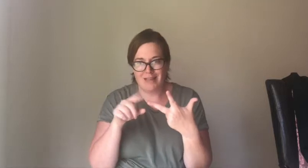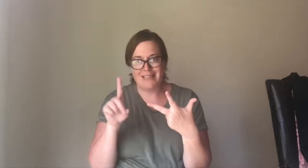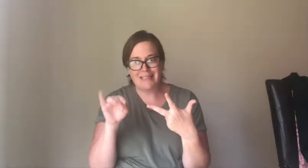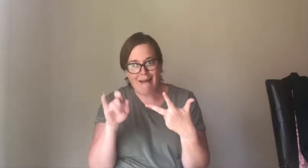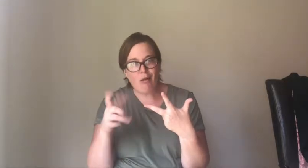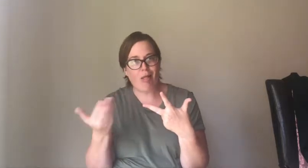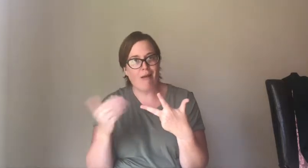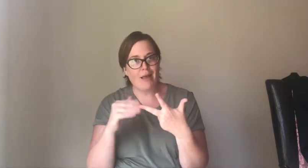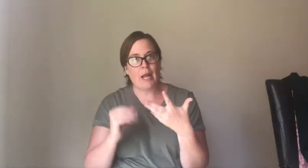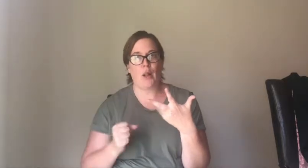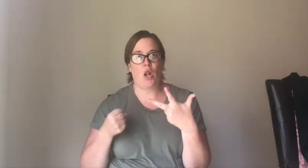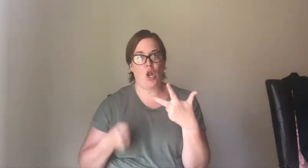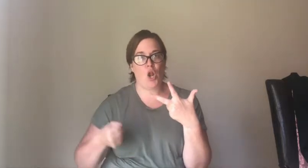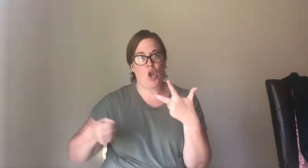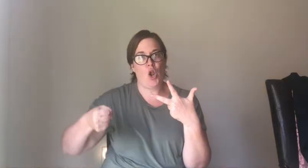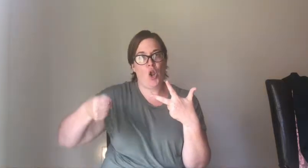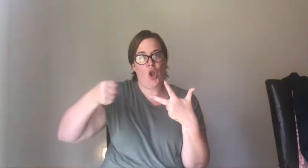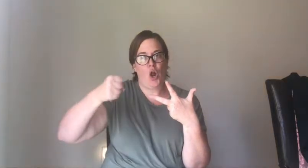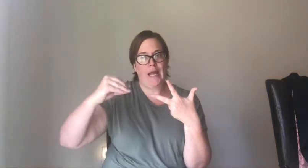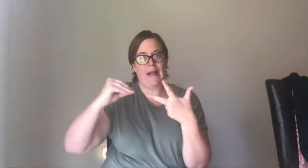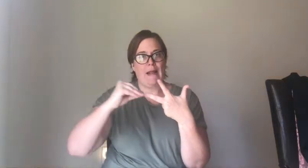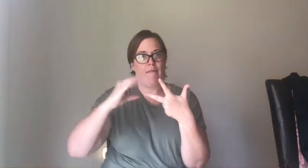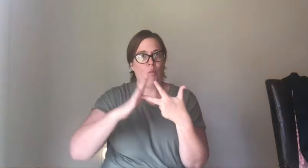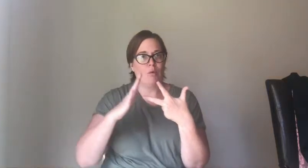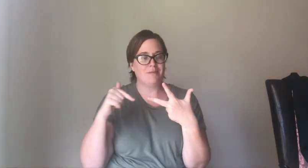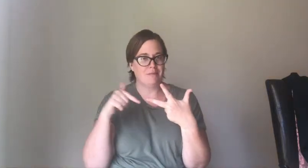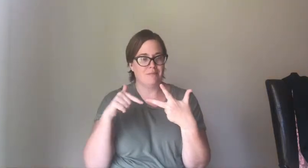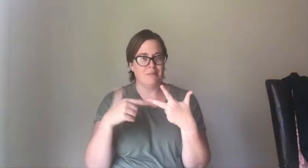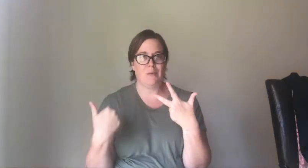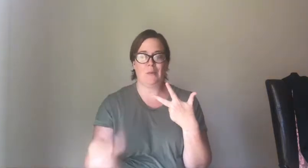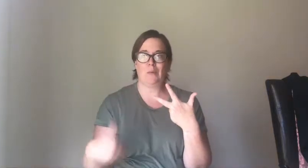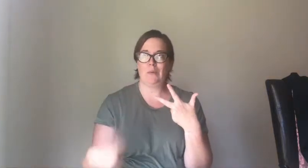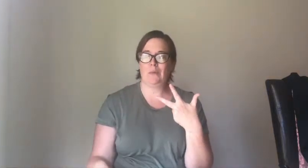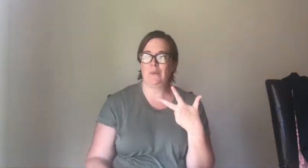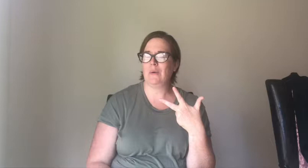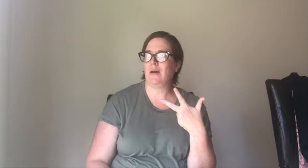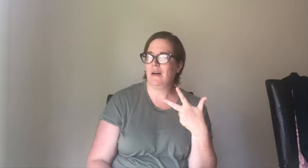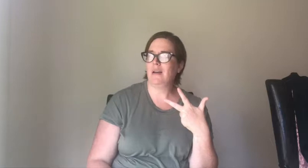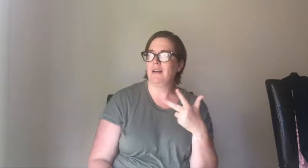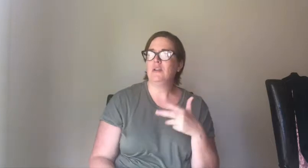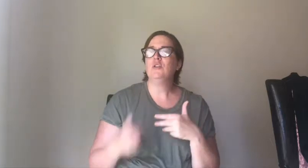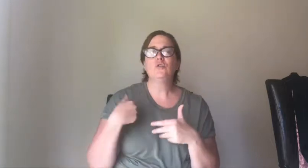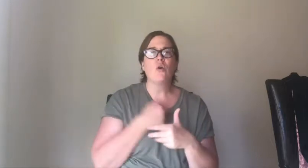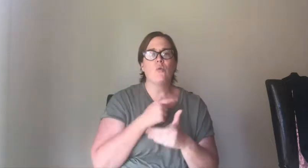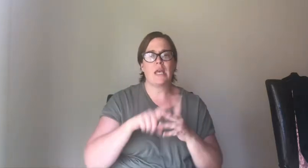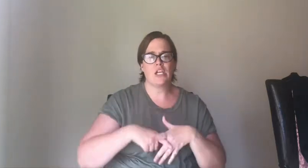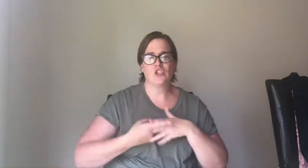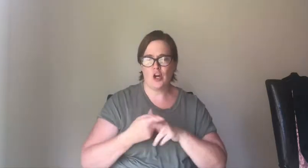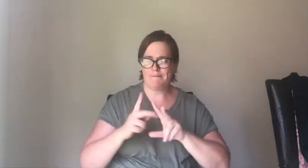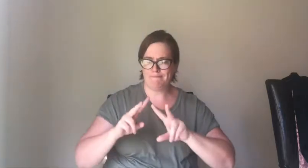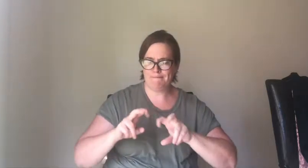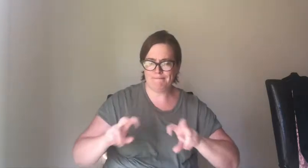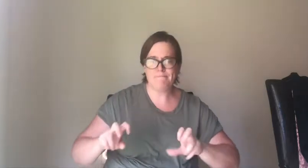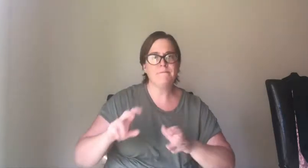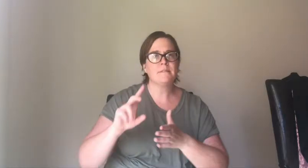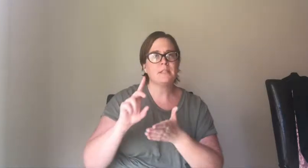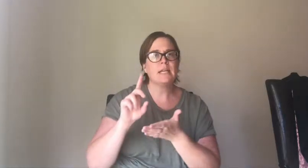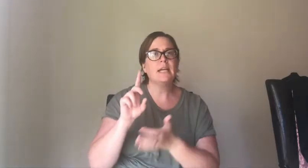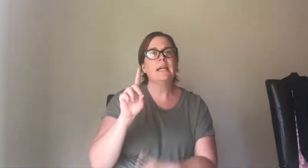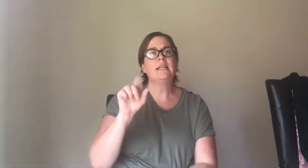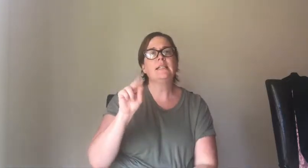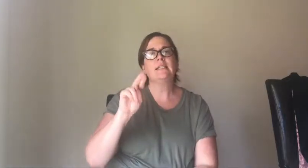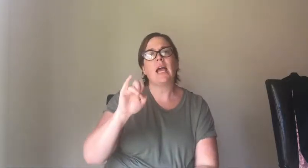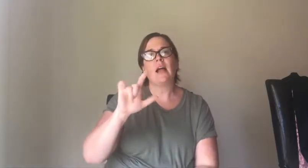there's a new king. And of course, the king I'm talking about is King Darius the Mede from Daniel chapter 5 and Daniel chapter 6. And what we're going to see is